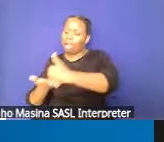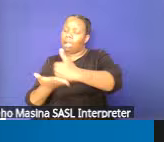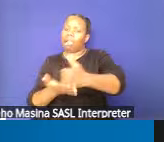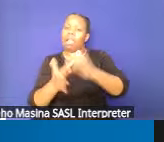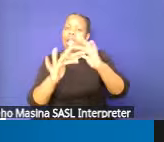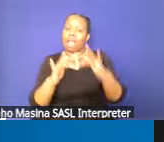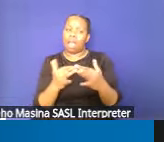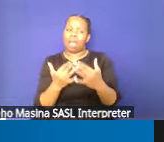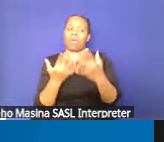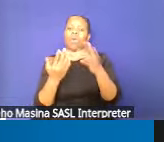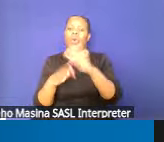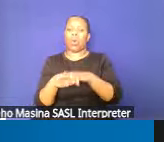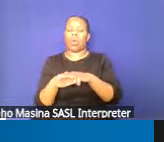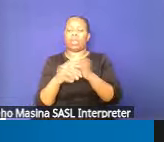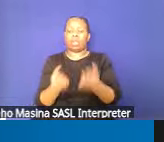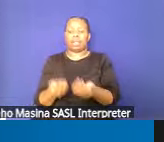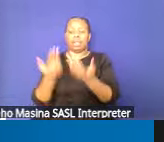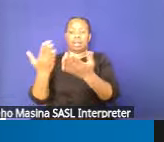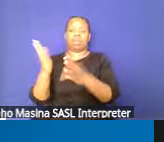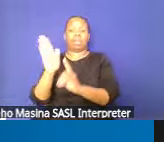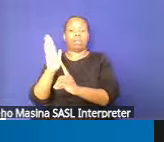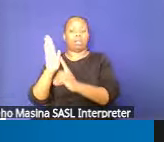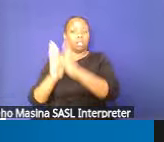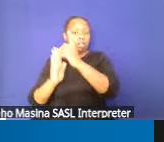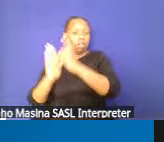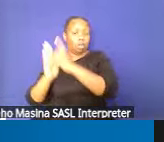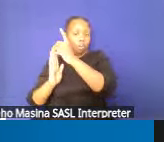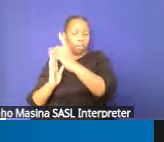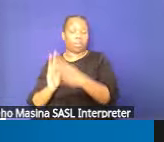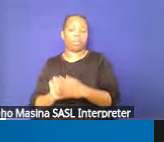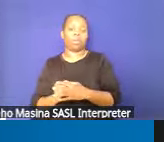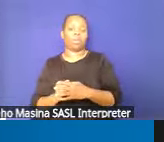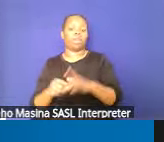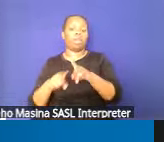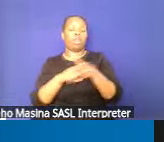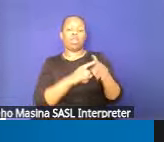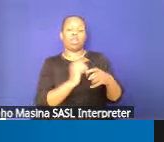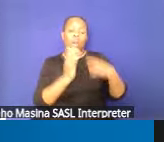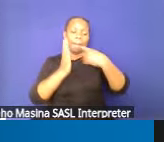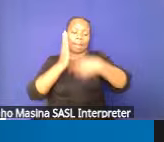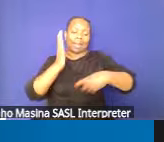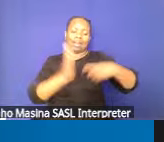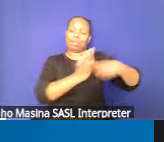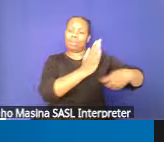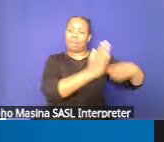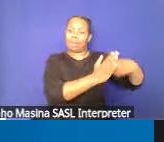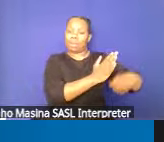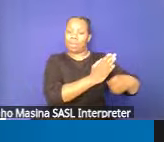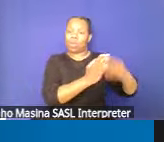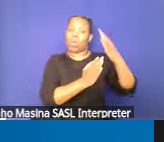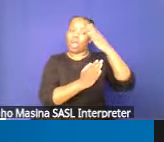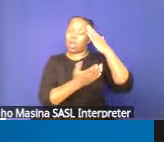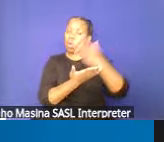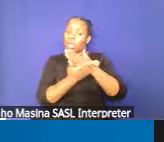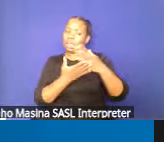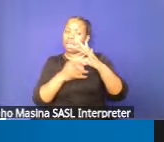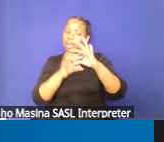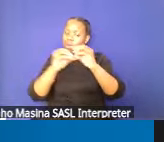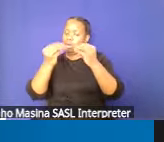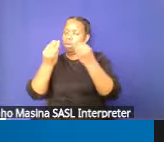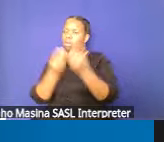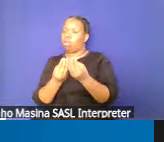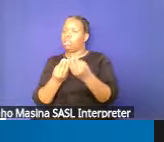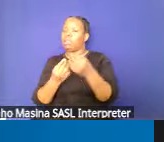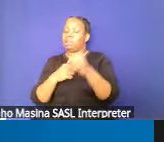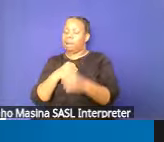development. We also have pricing elements where we know that most organizations are struggling in terms